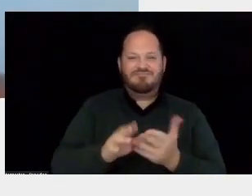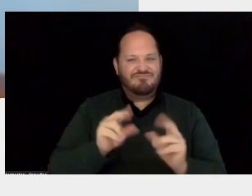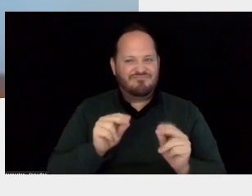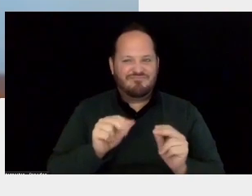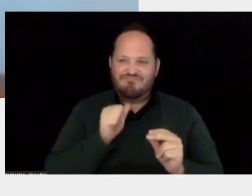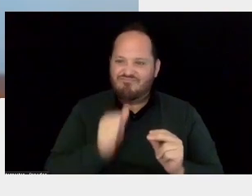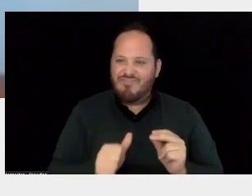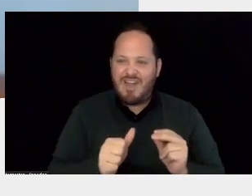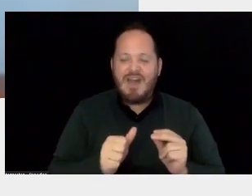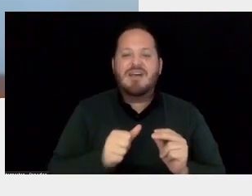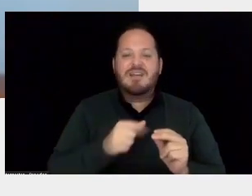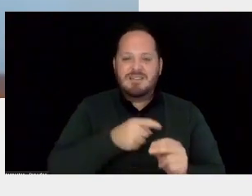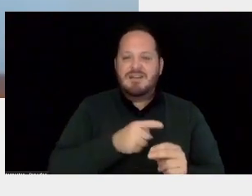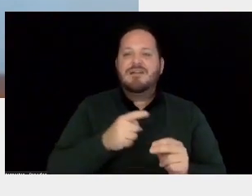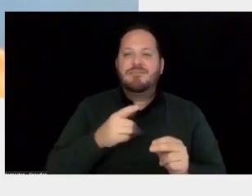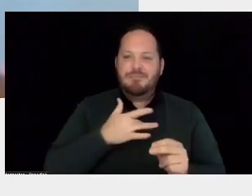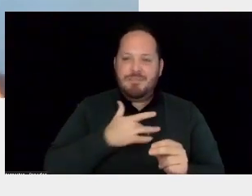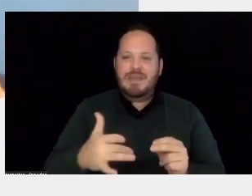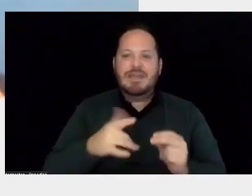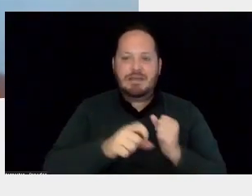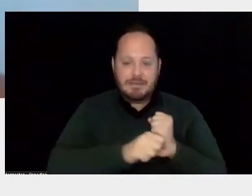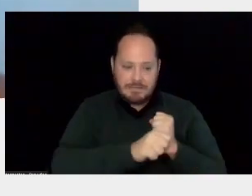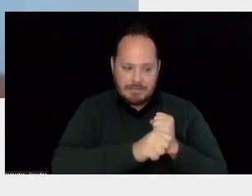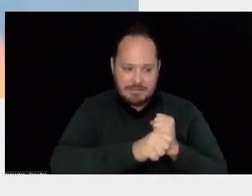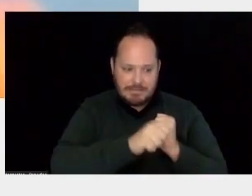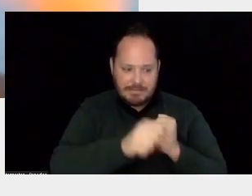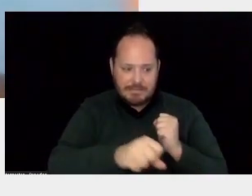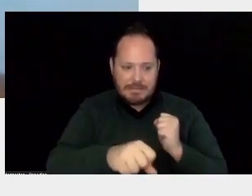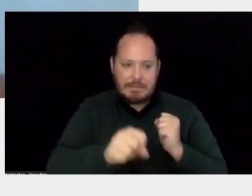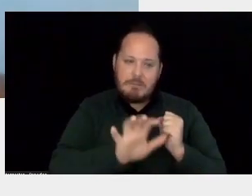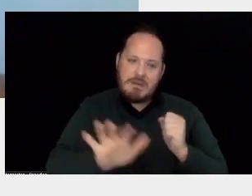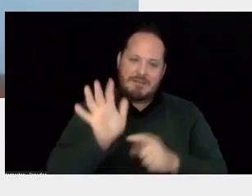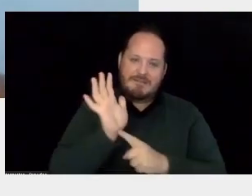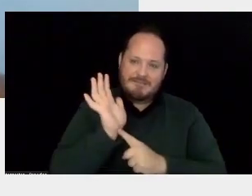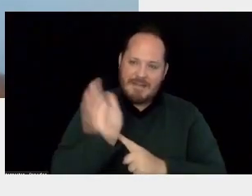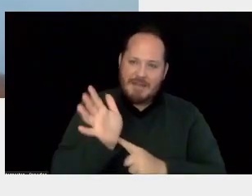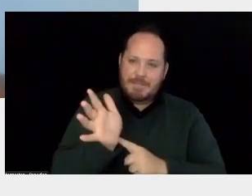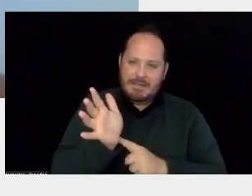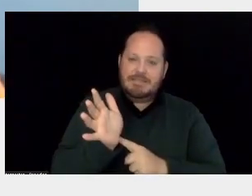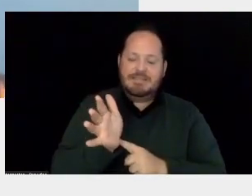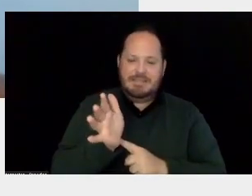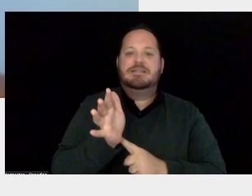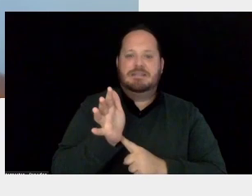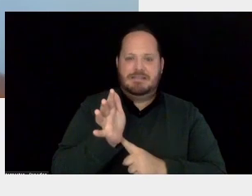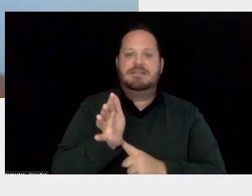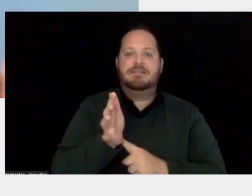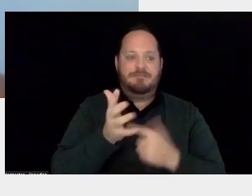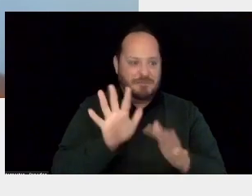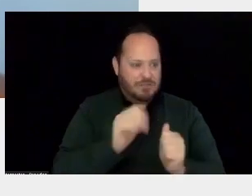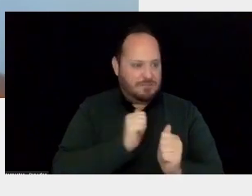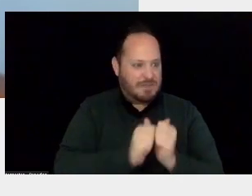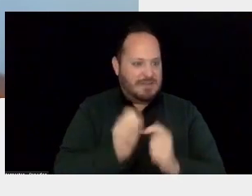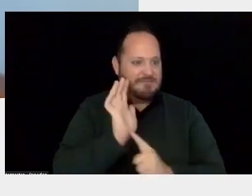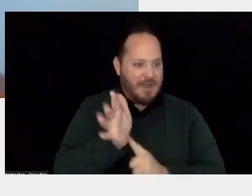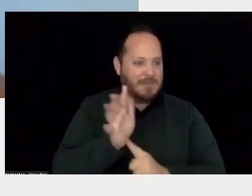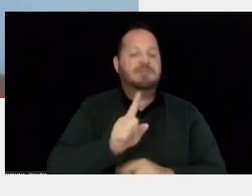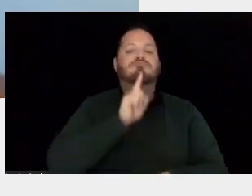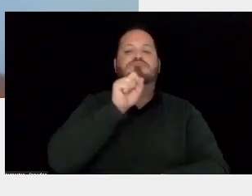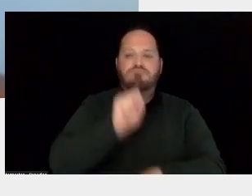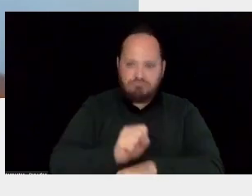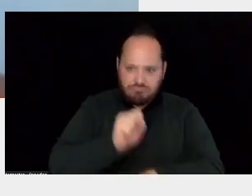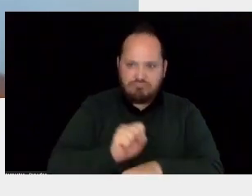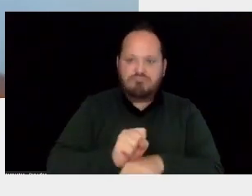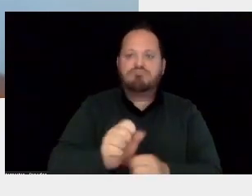time. It's usually 5 to 10 minutes, and it's the time it takes from between when you apply a disinfectant and that surface is actually